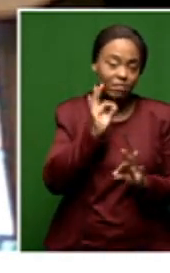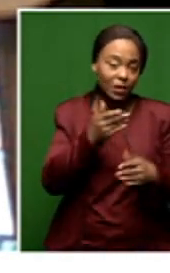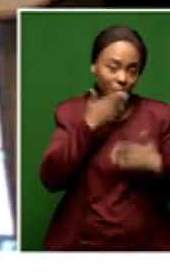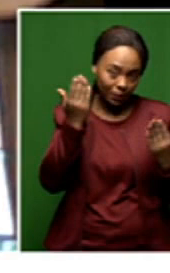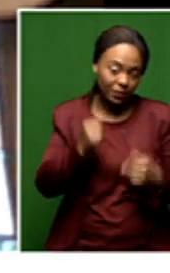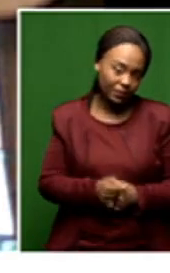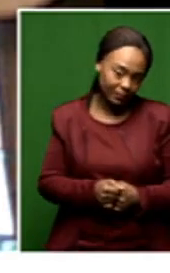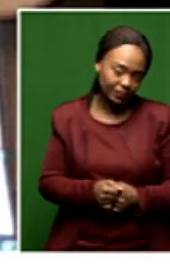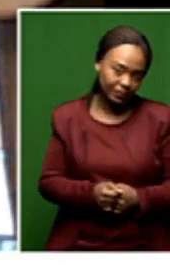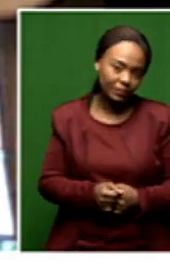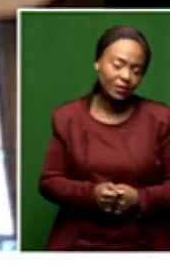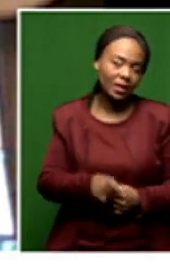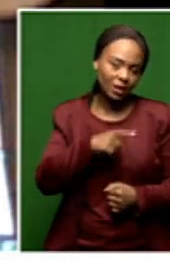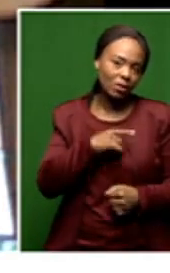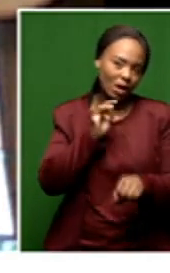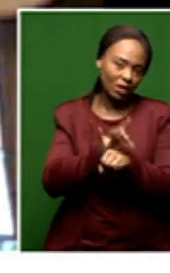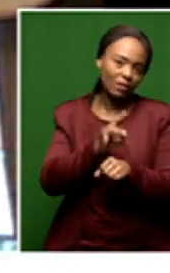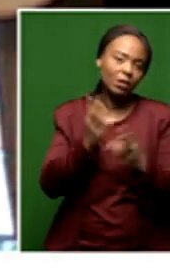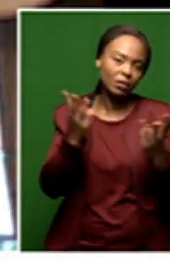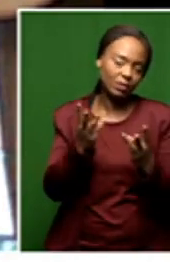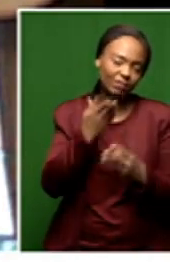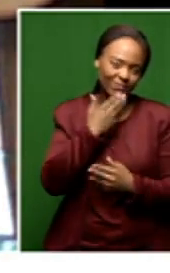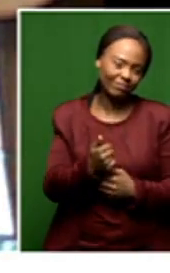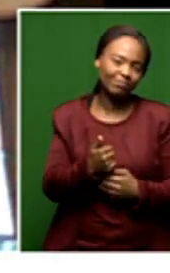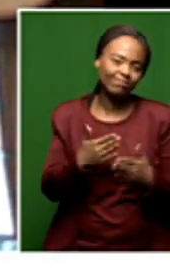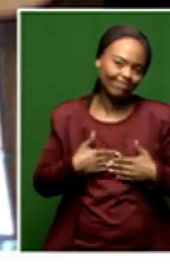addressing that by keeping them healthy and keeping our guts healthy.